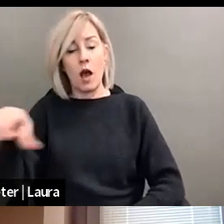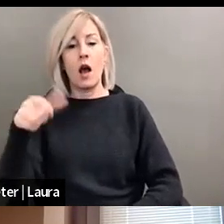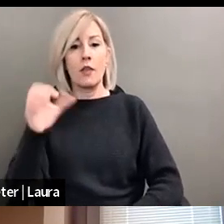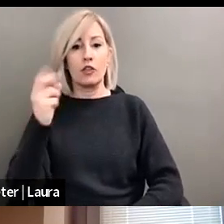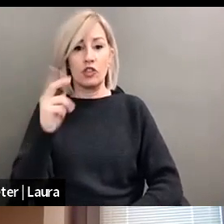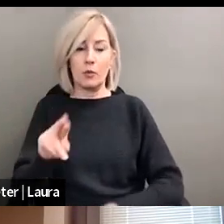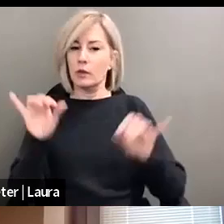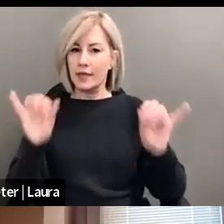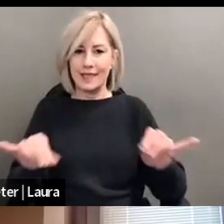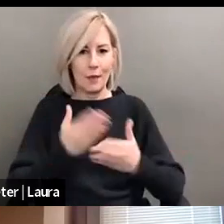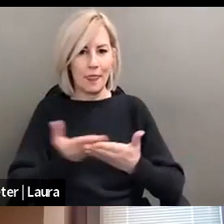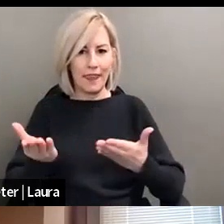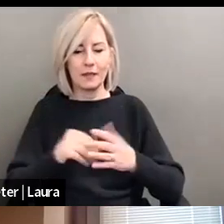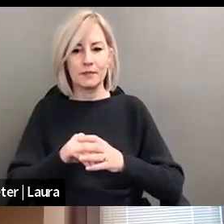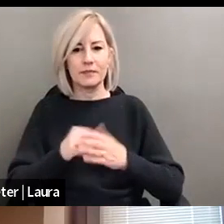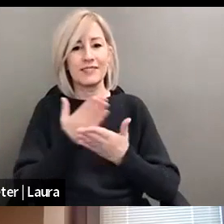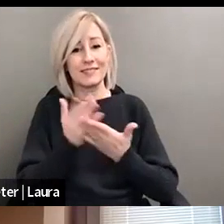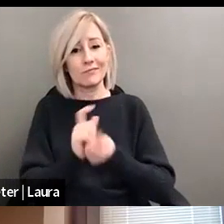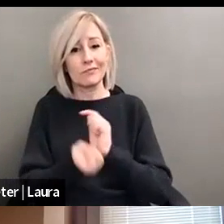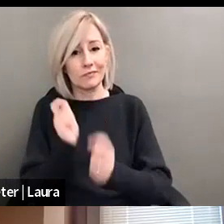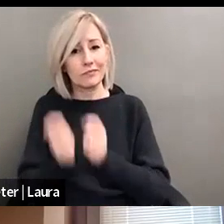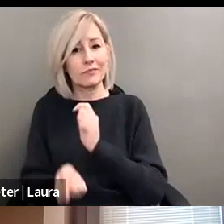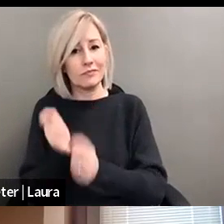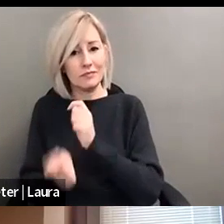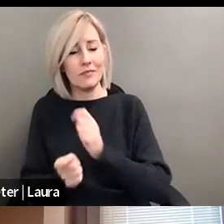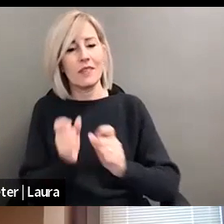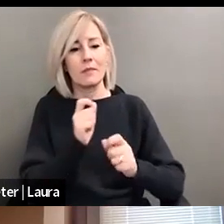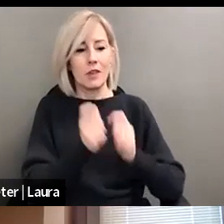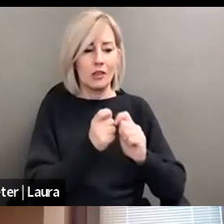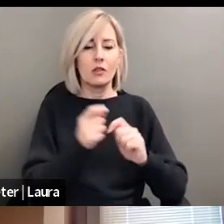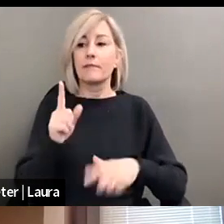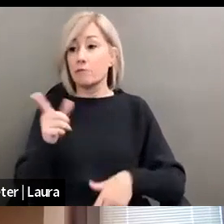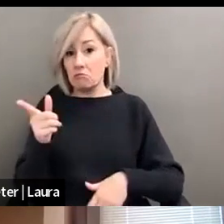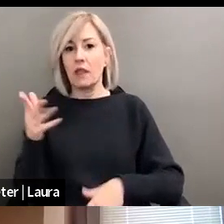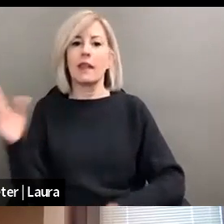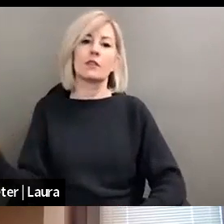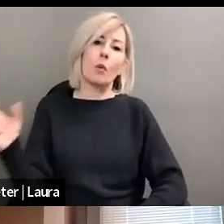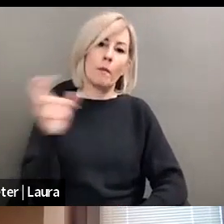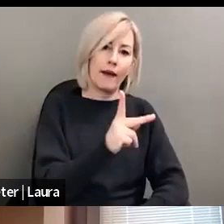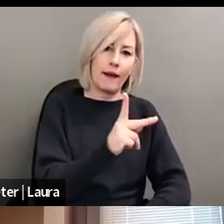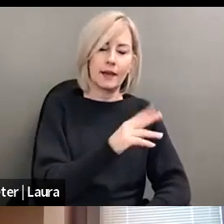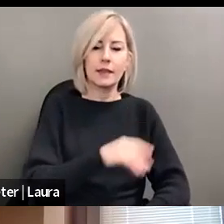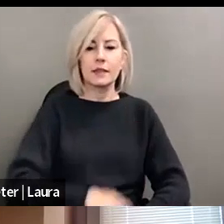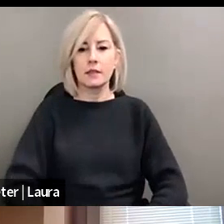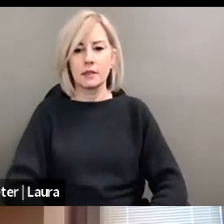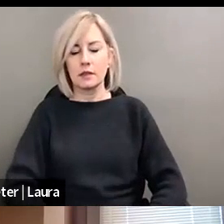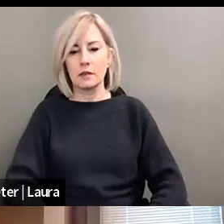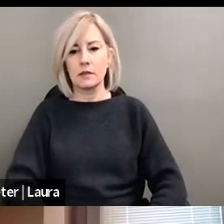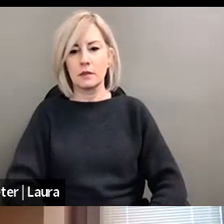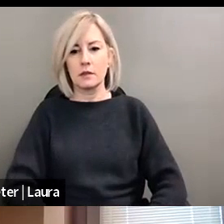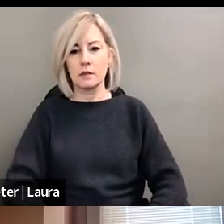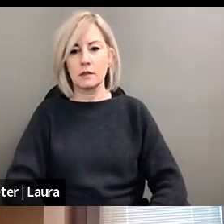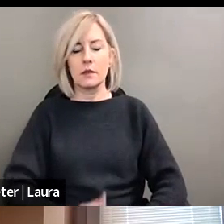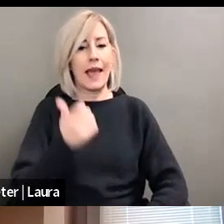thing, things change often. If it changes, it has to go back to another chamber. But at